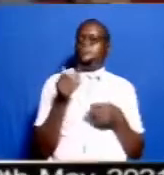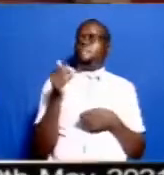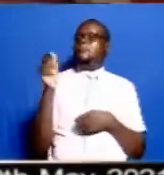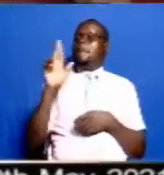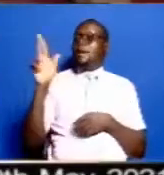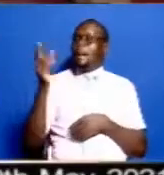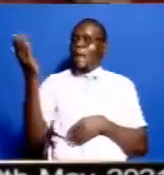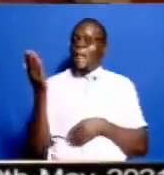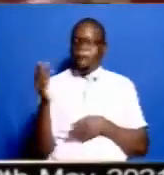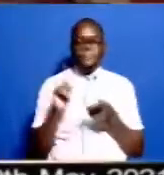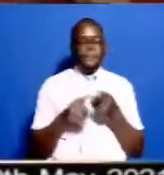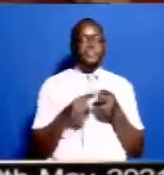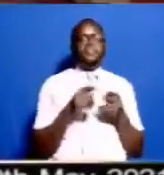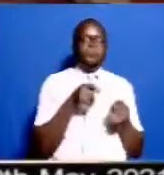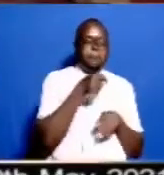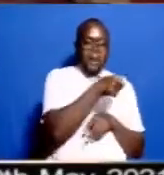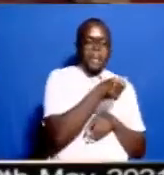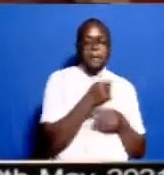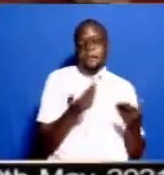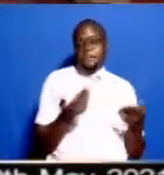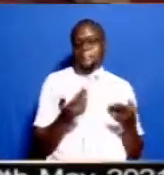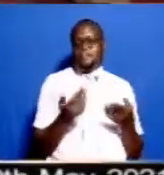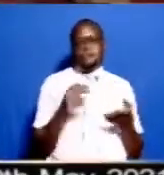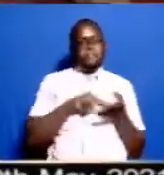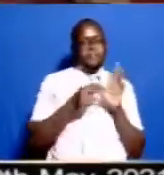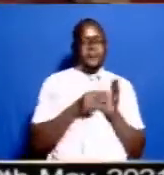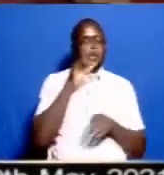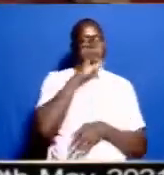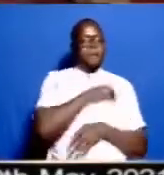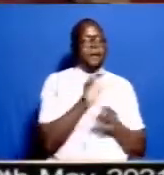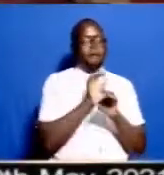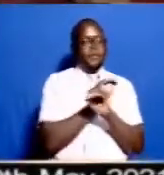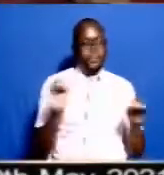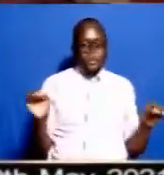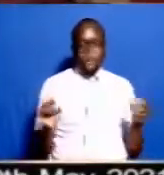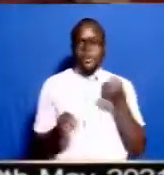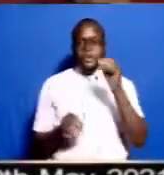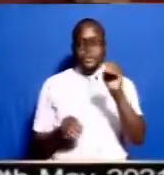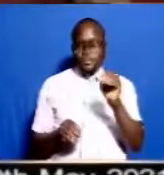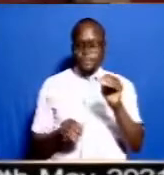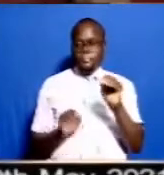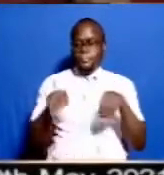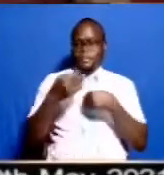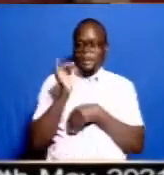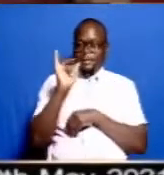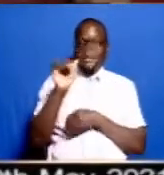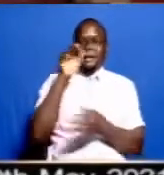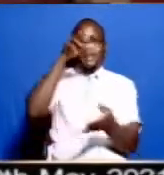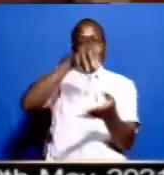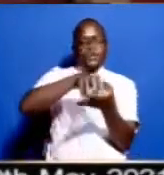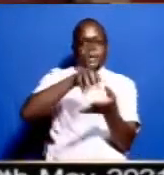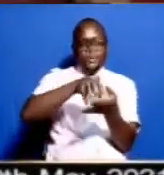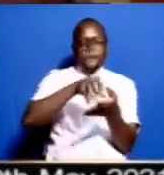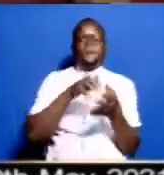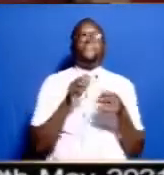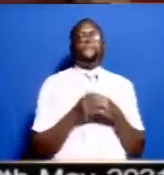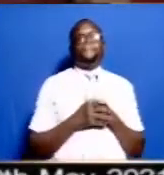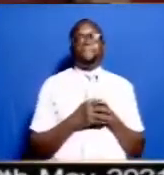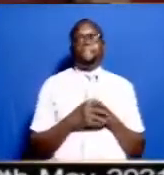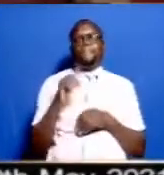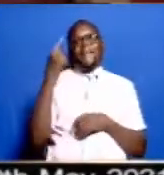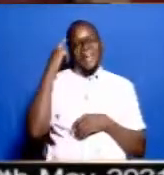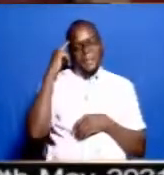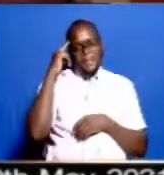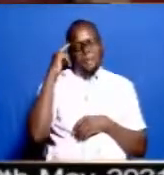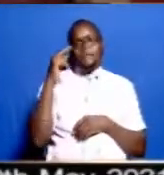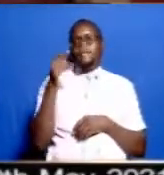pocket paying the right pocket. It's a zero-sum game. So given that kind of situation, I think the